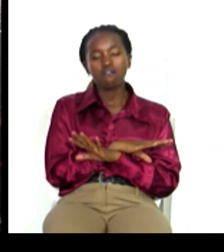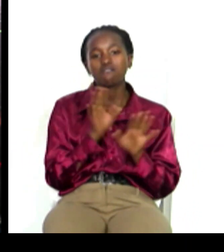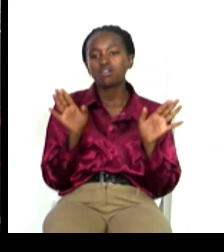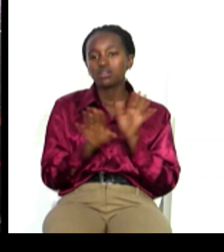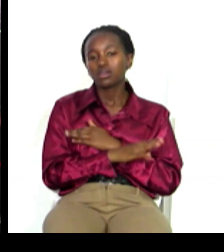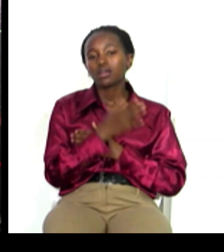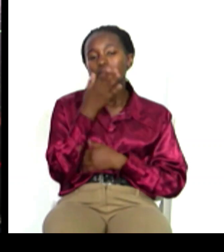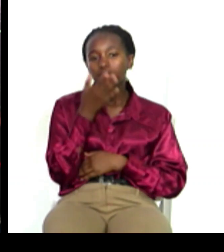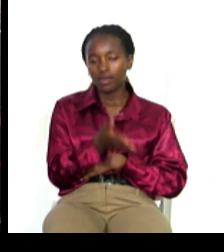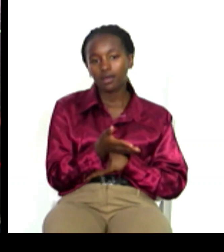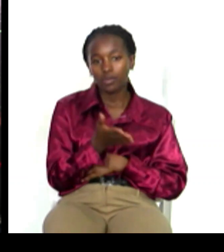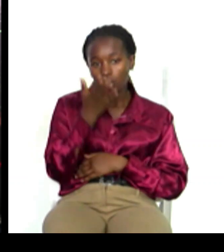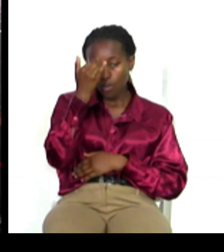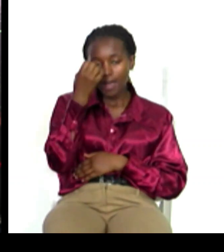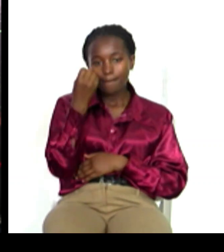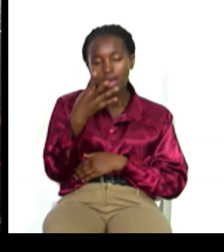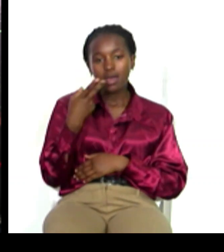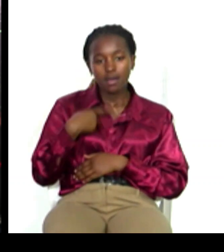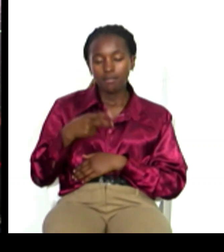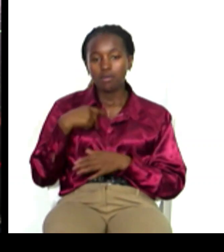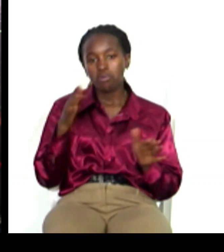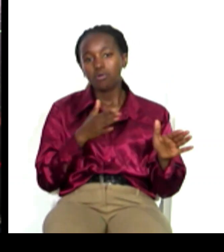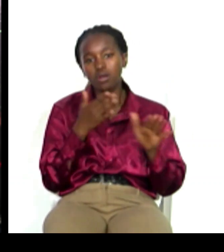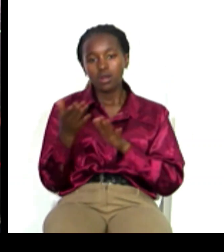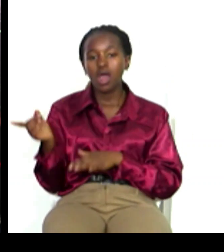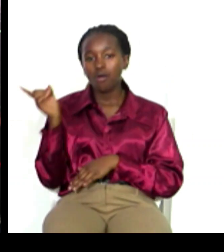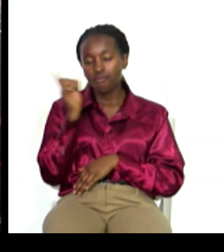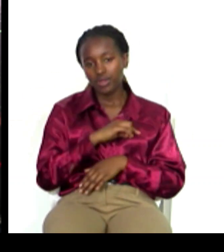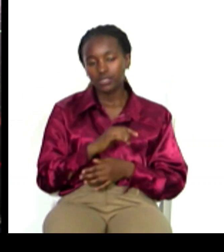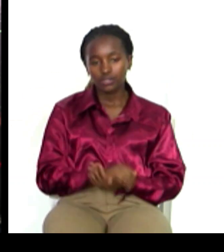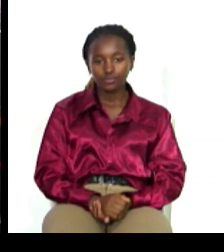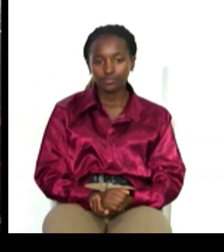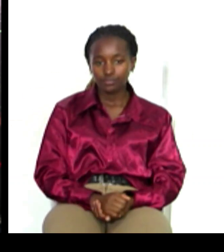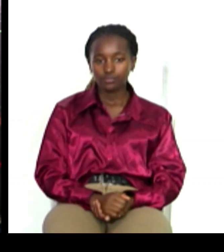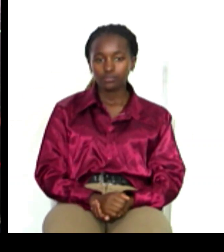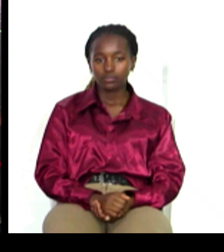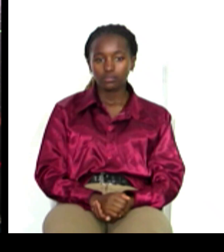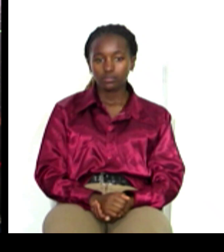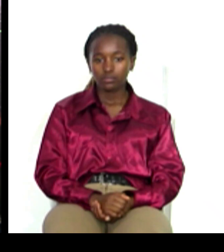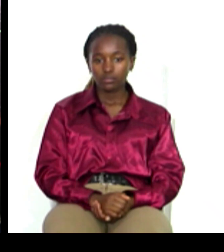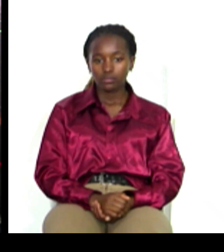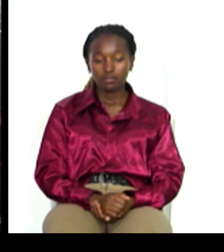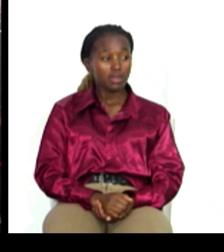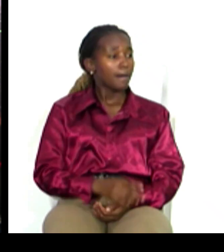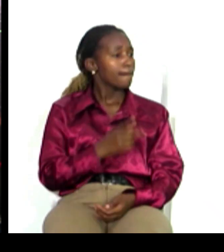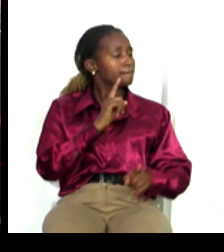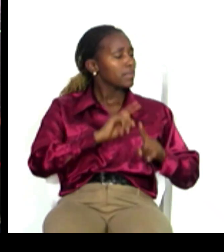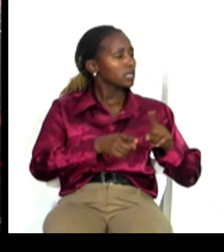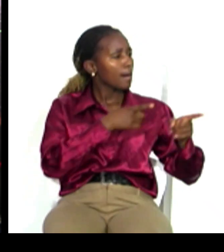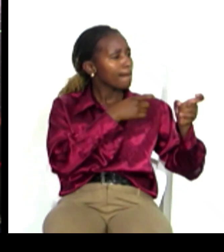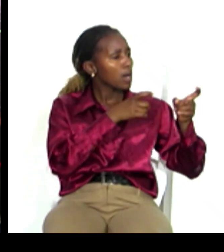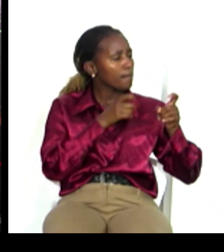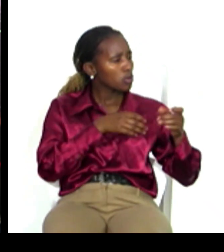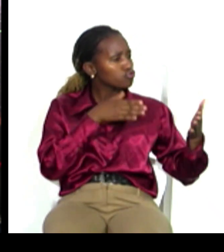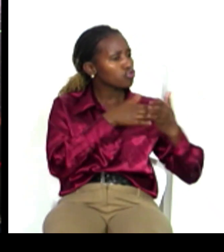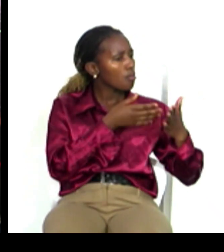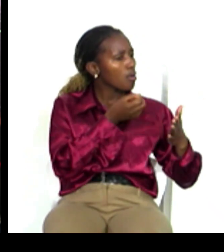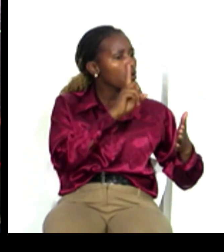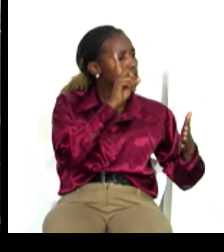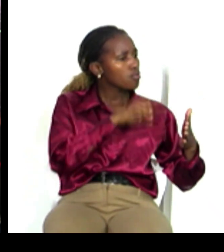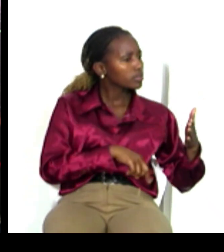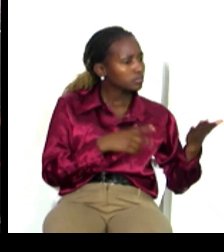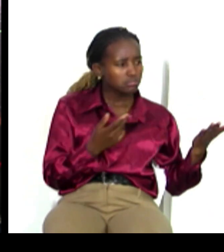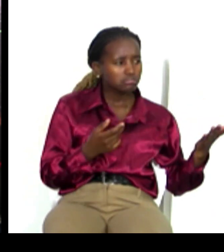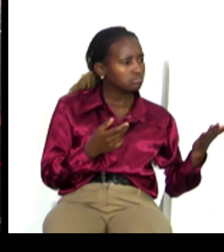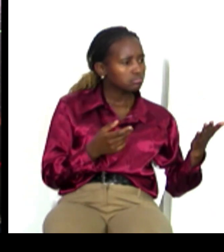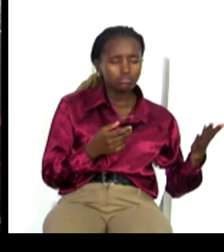in Burkina, because people have lost their life. Do we have ceasefire yet? Excuse? Has the war stopped, or is